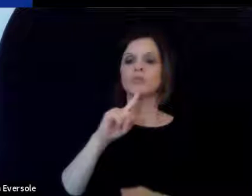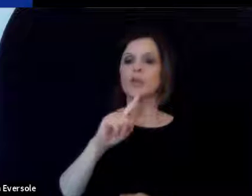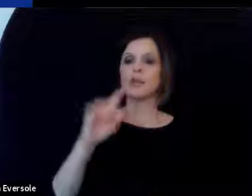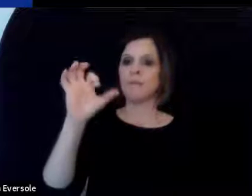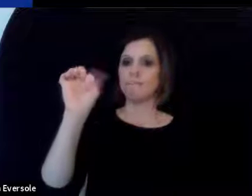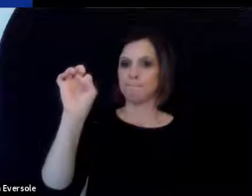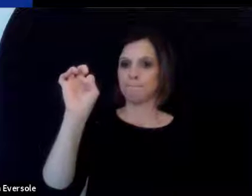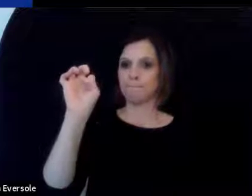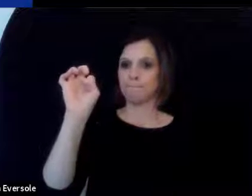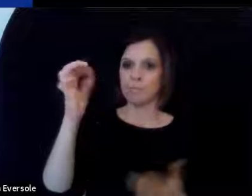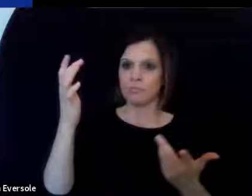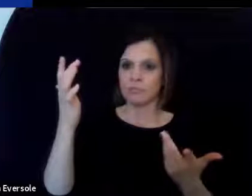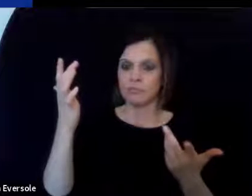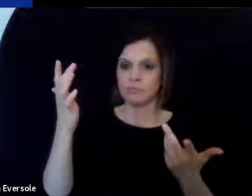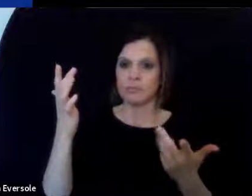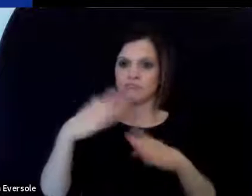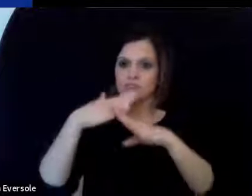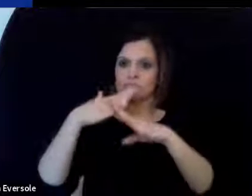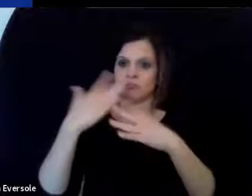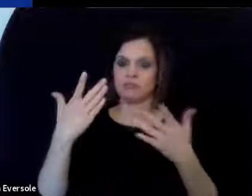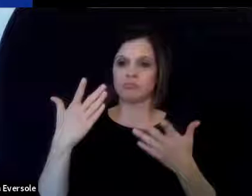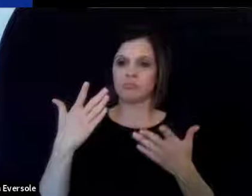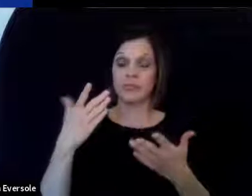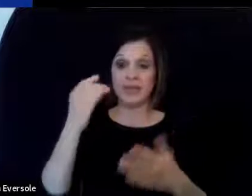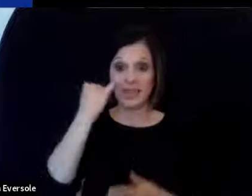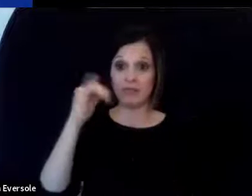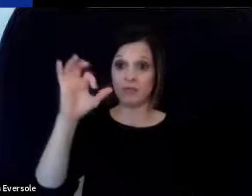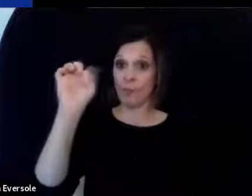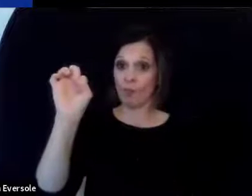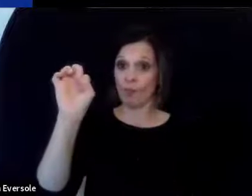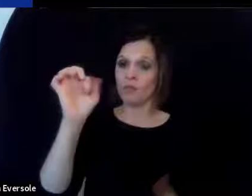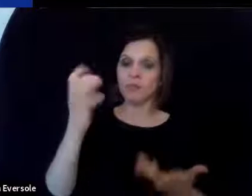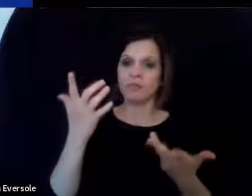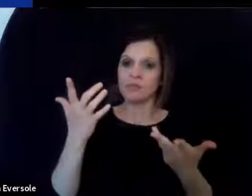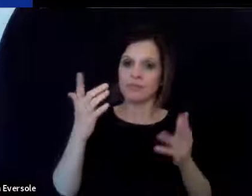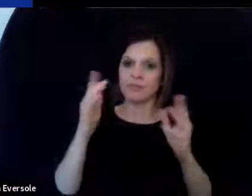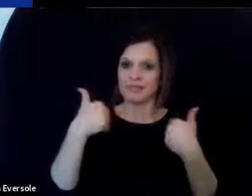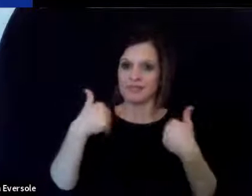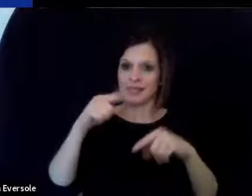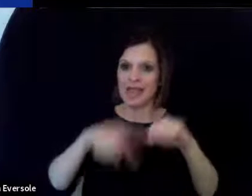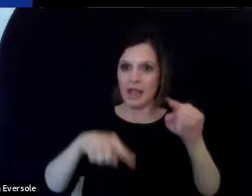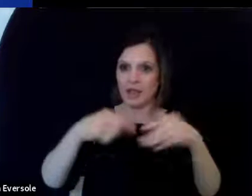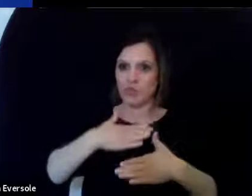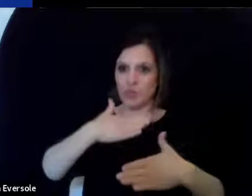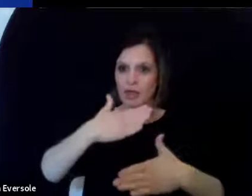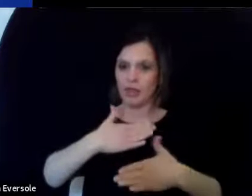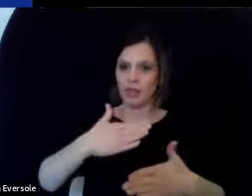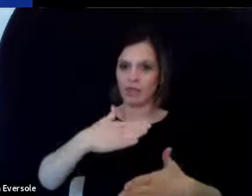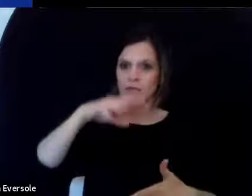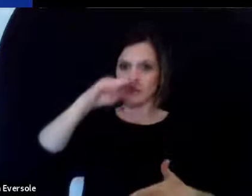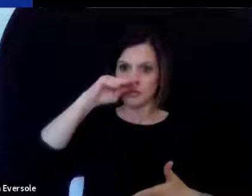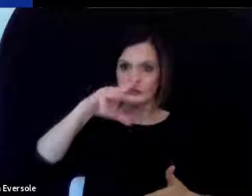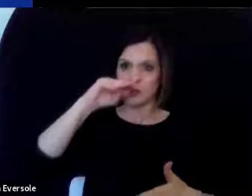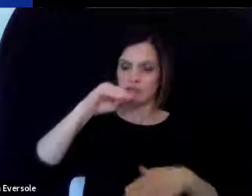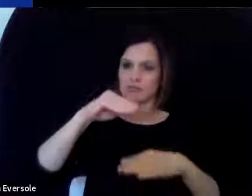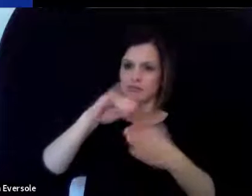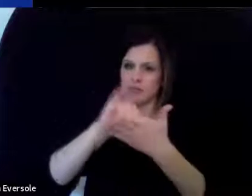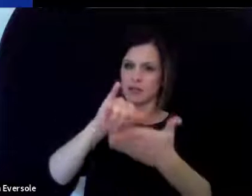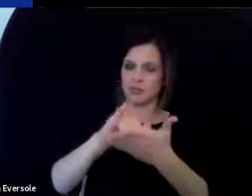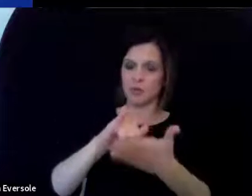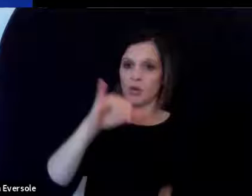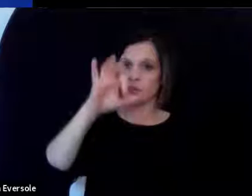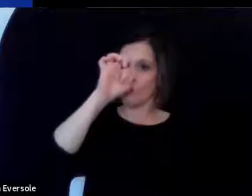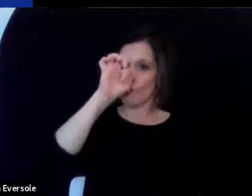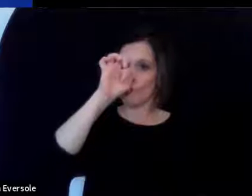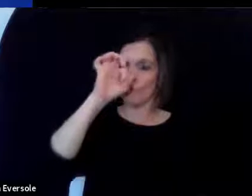blocked, you're going to have a real problem breathing because you can't breathe through your nose, right? Even if they're very, very narrow,